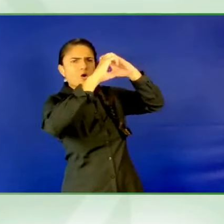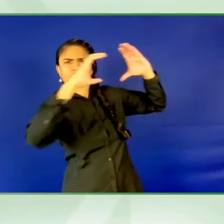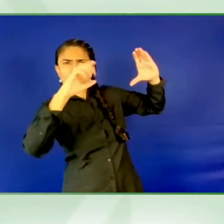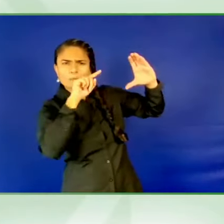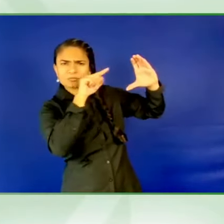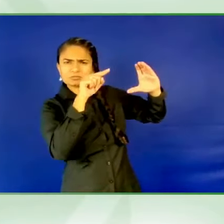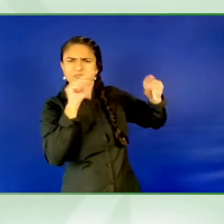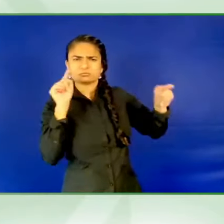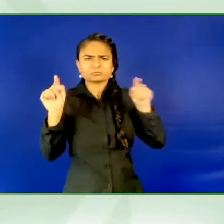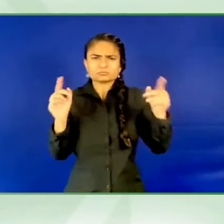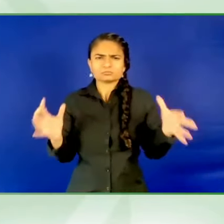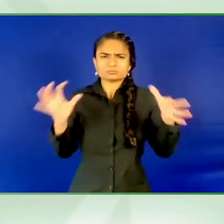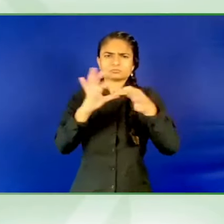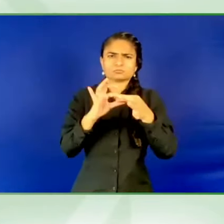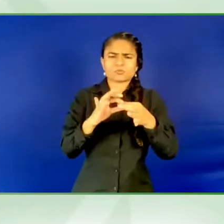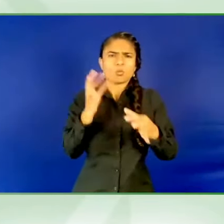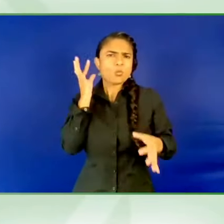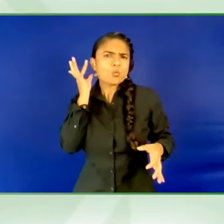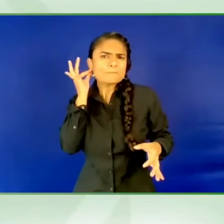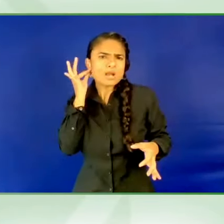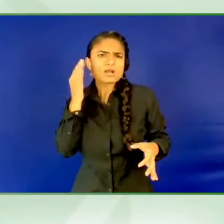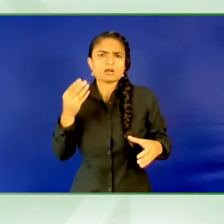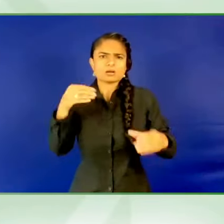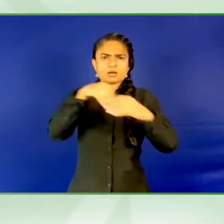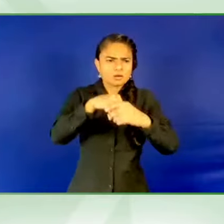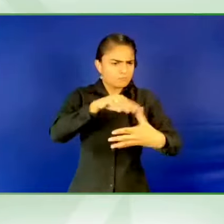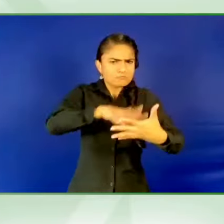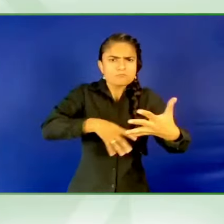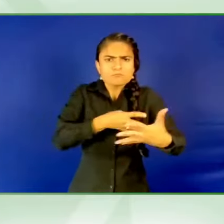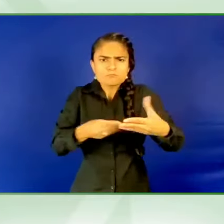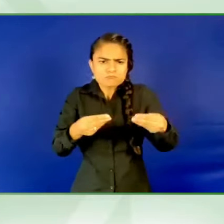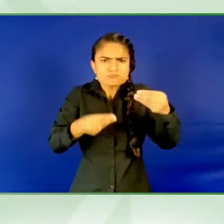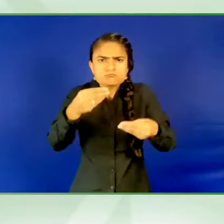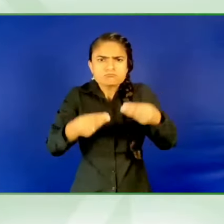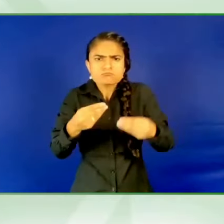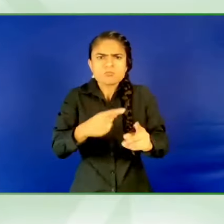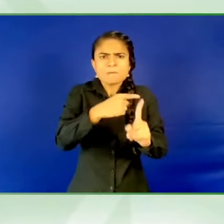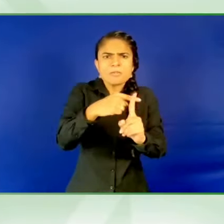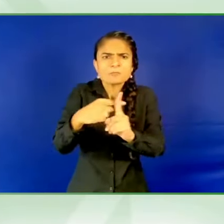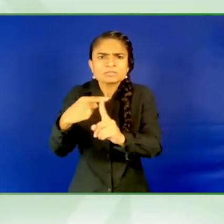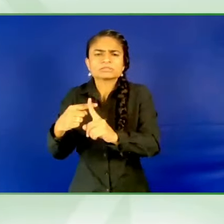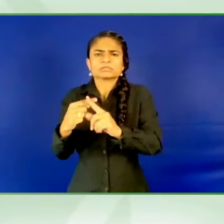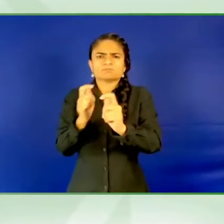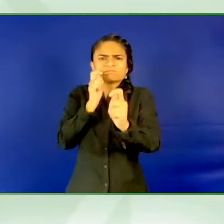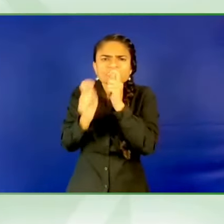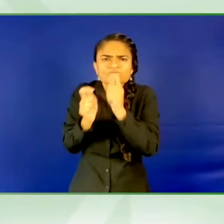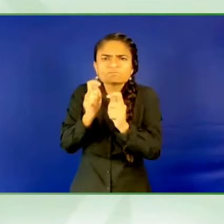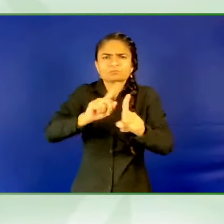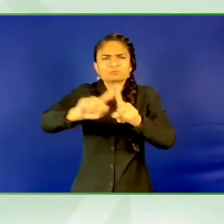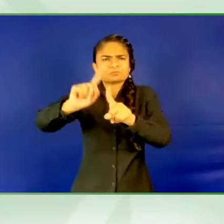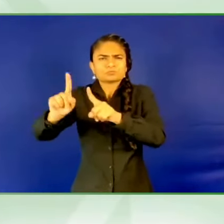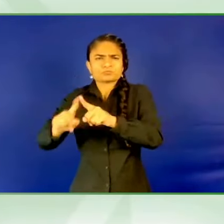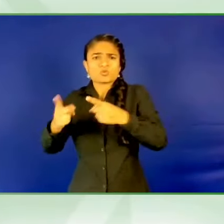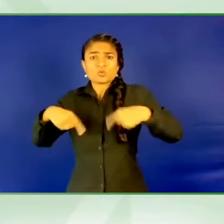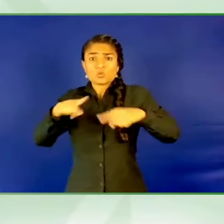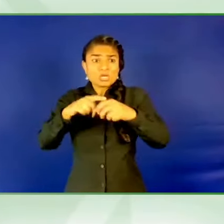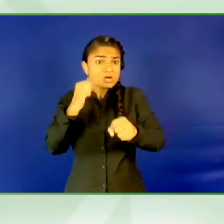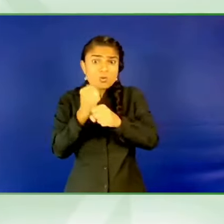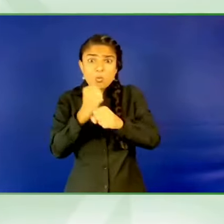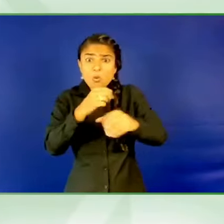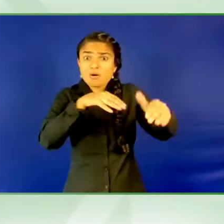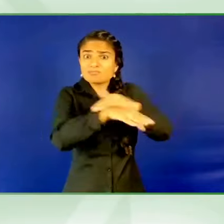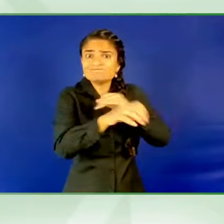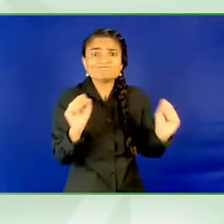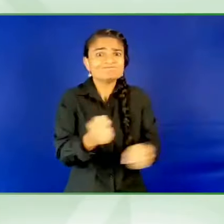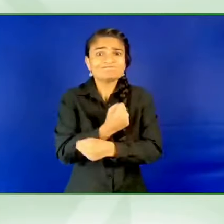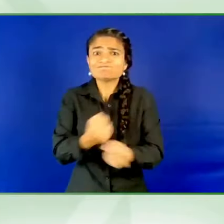we need to take a look at. And don't forget that there are two committees that are important. It's a committee on the rights of the persons with disabilities that